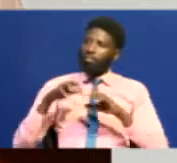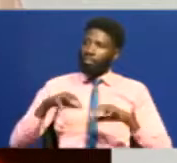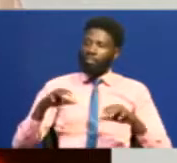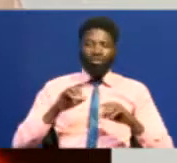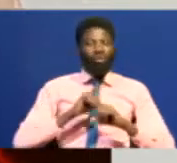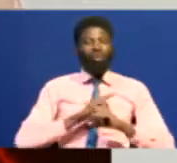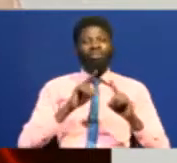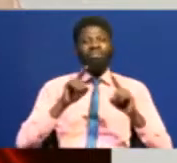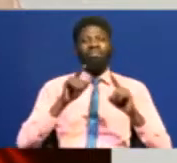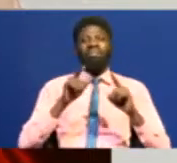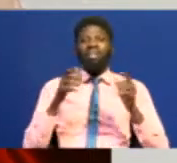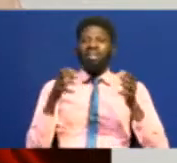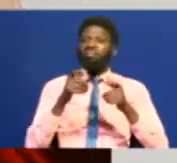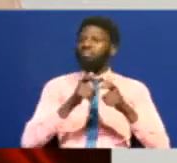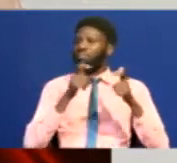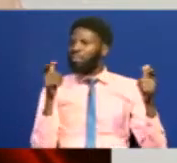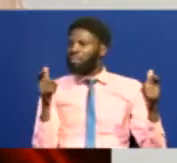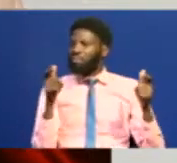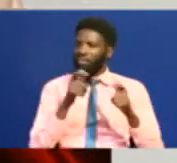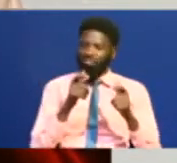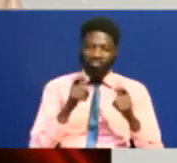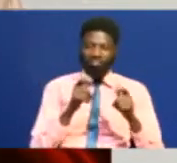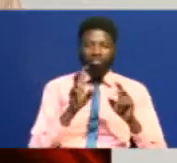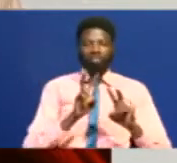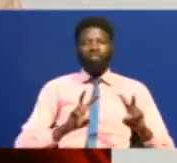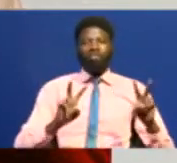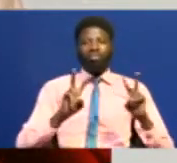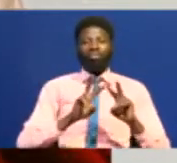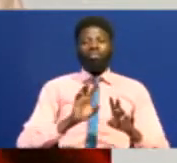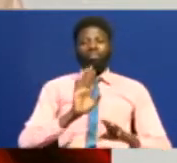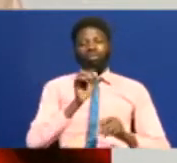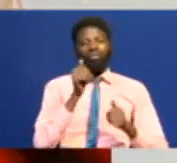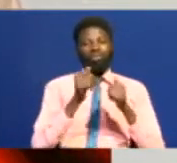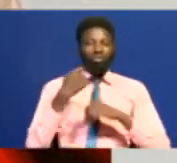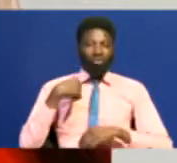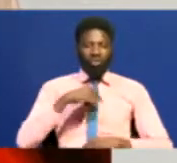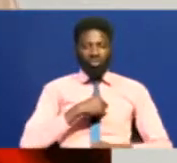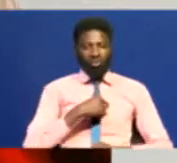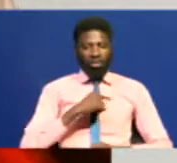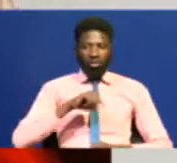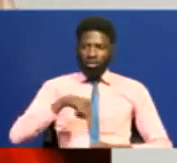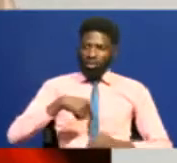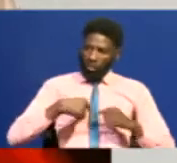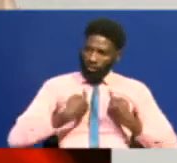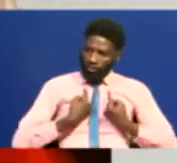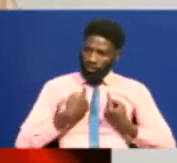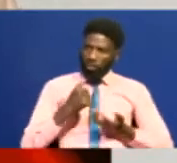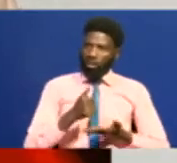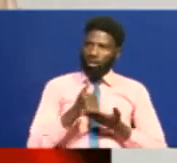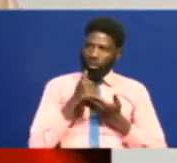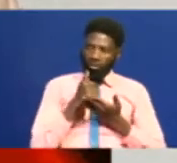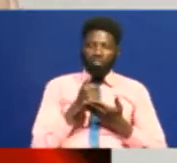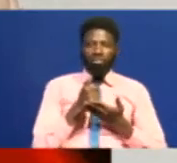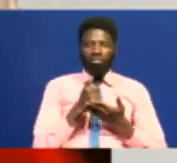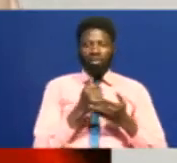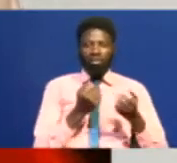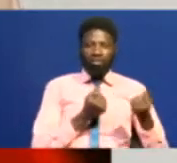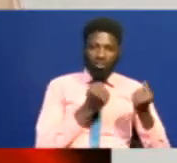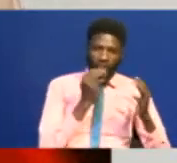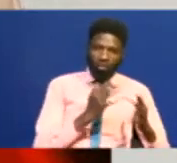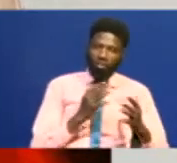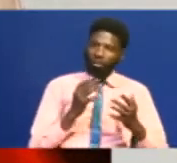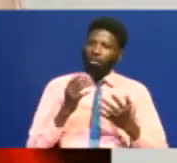the size of your company, but it's about the value that you actually offer. Mm-hmm. So we've positioned ourselves as this key player in matching drivers with vehicles, which is a